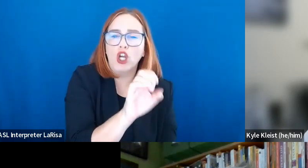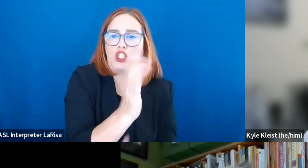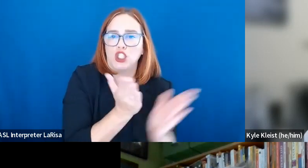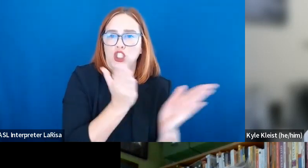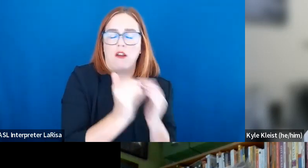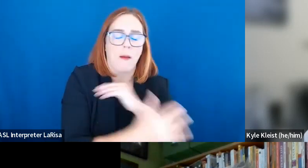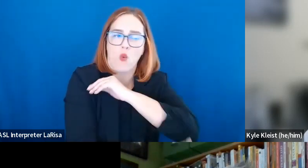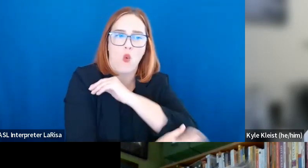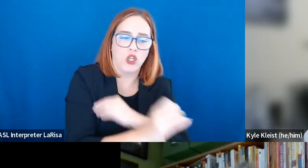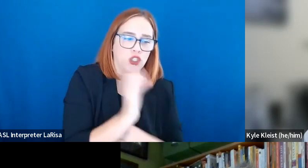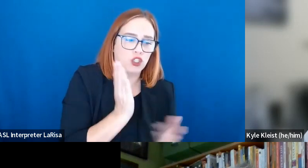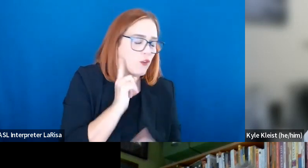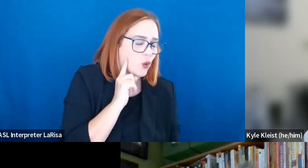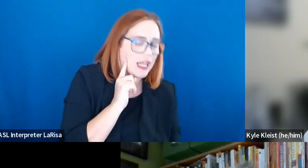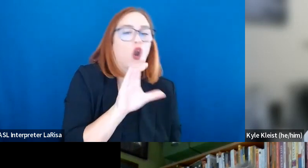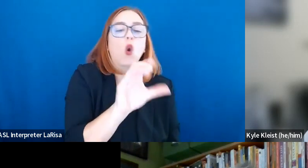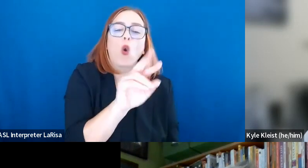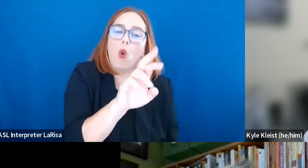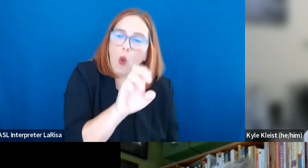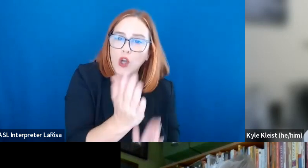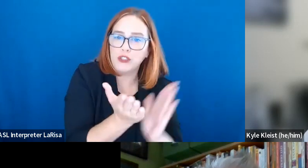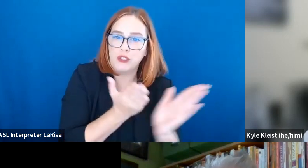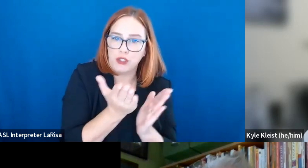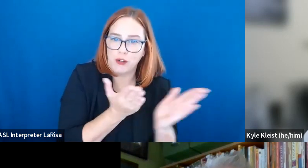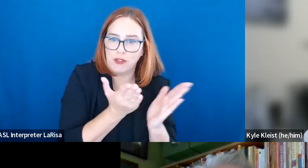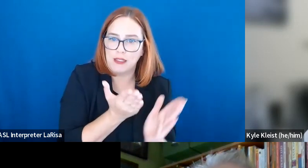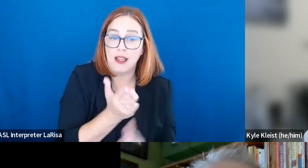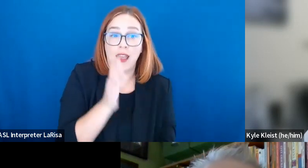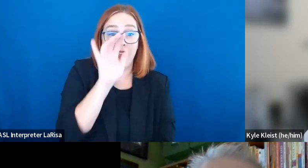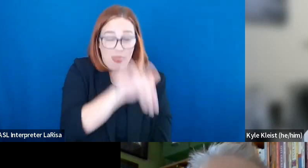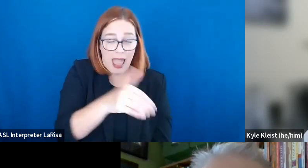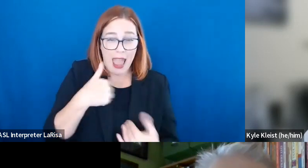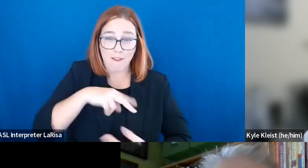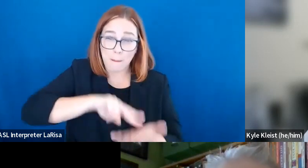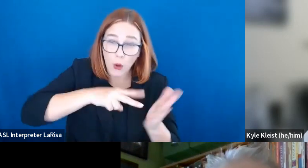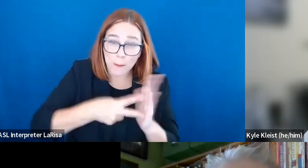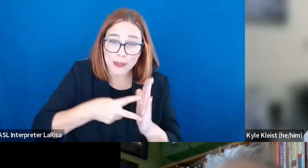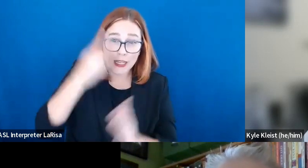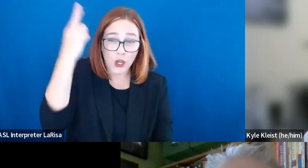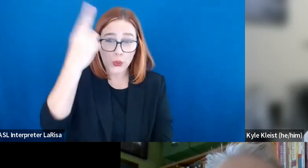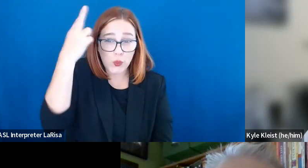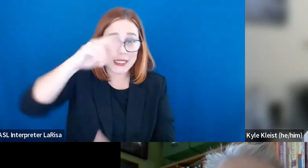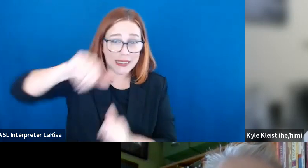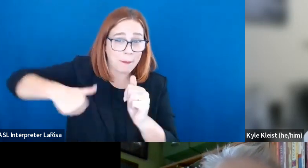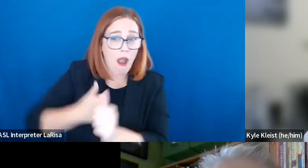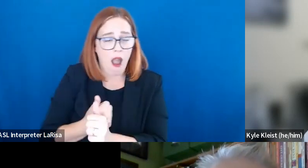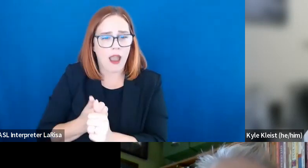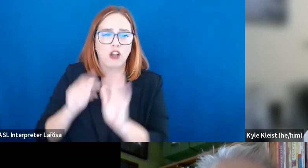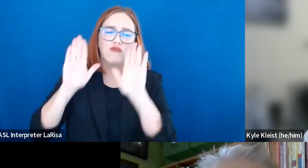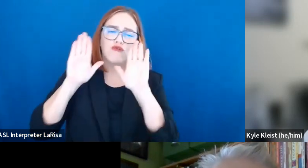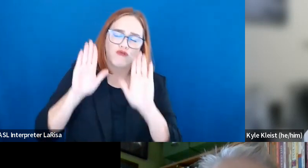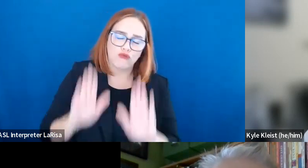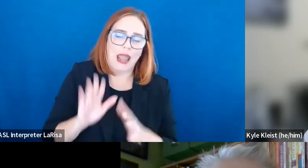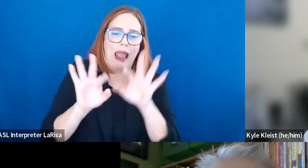Roberts make it a core service? There's a reason for that. A wonderful explanation as well. Thank you.